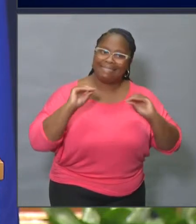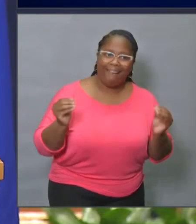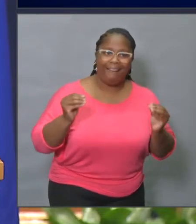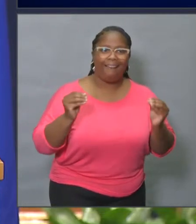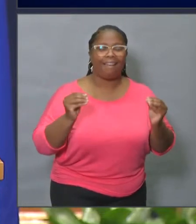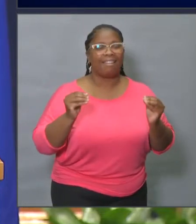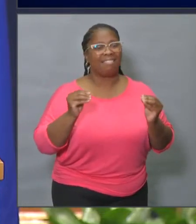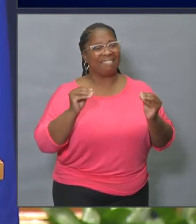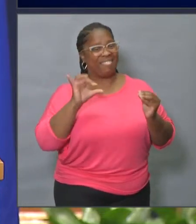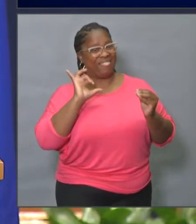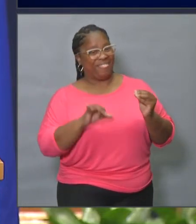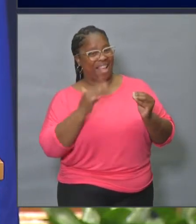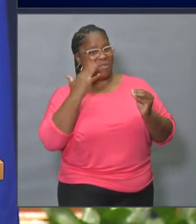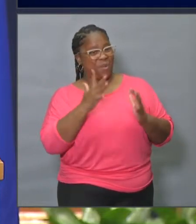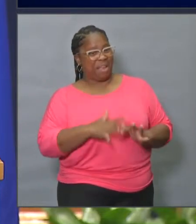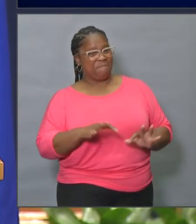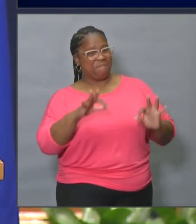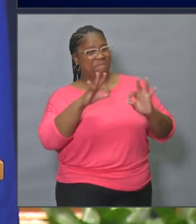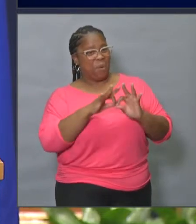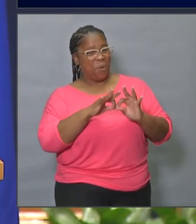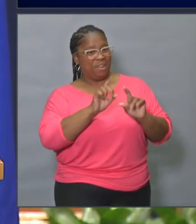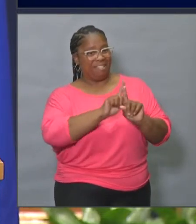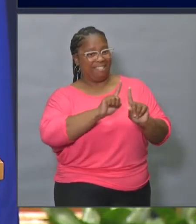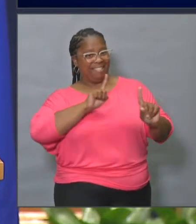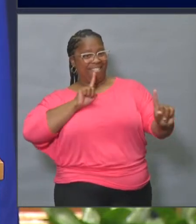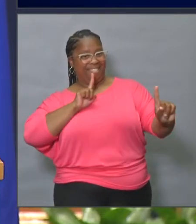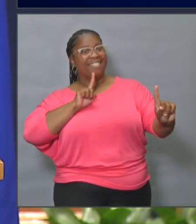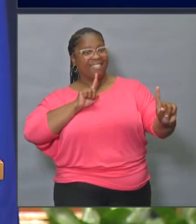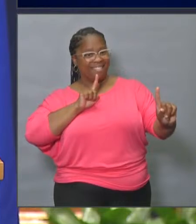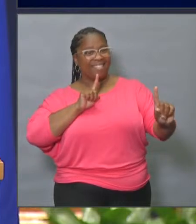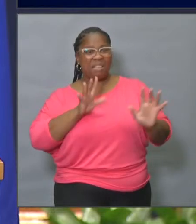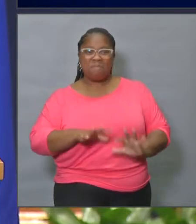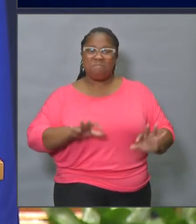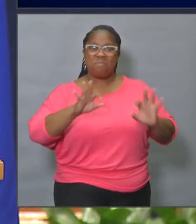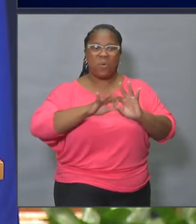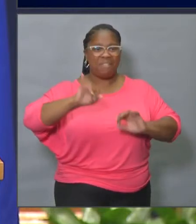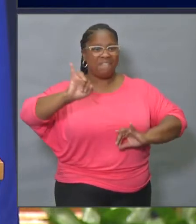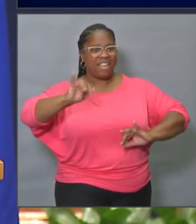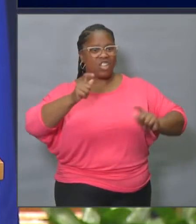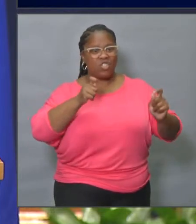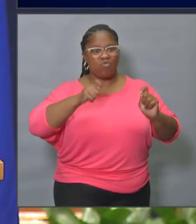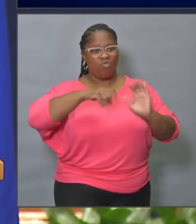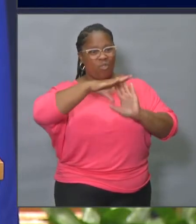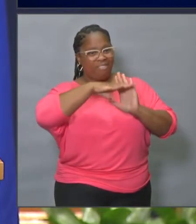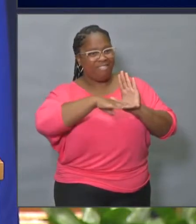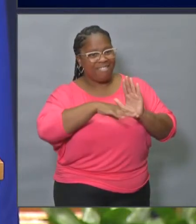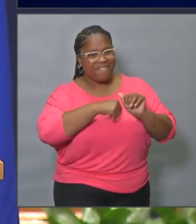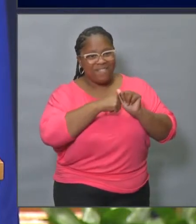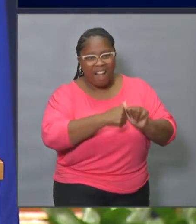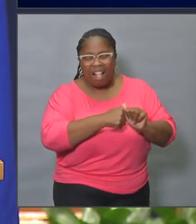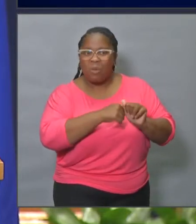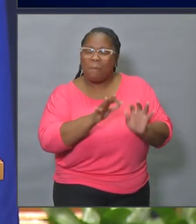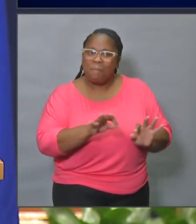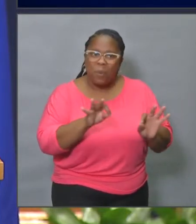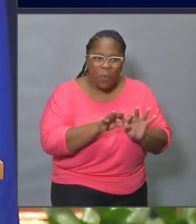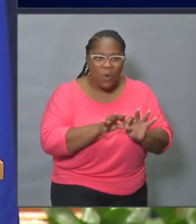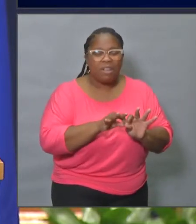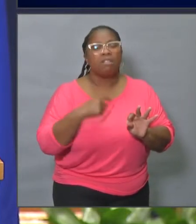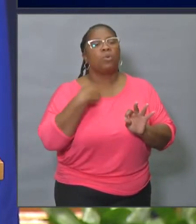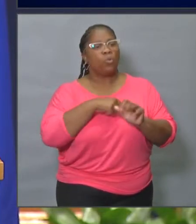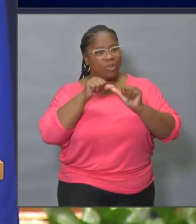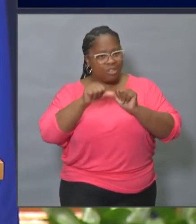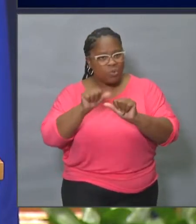distancing and infection control practices are so important, and why we continue to work hard with all of our partners to ensure that